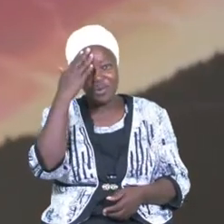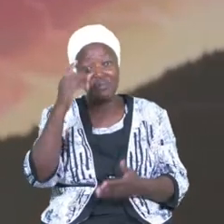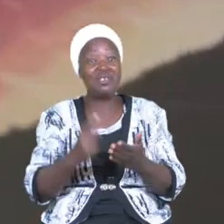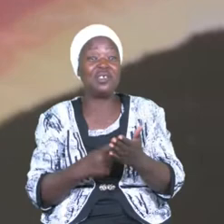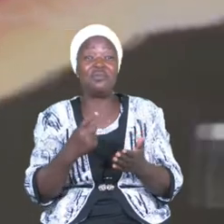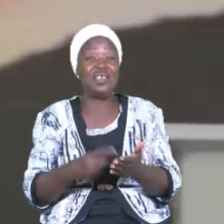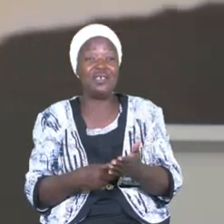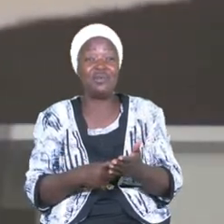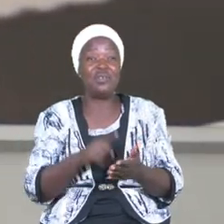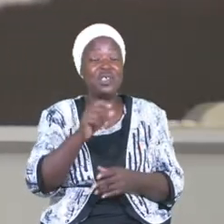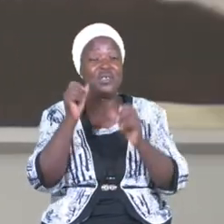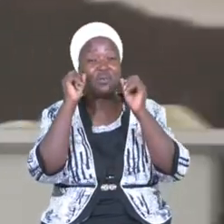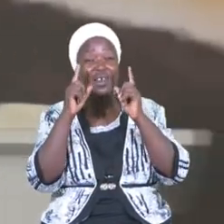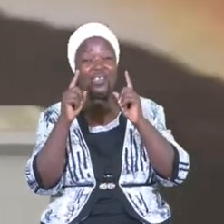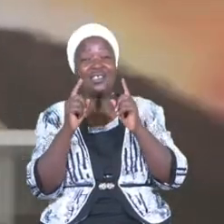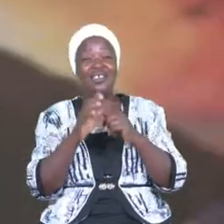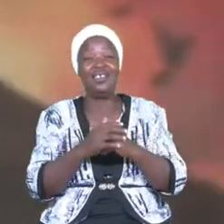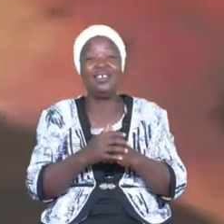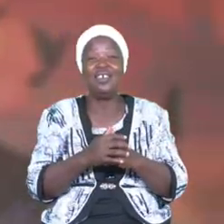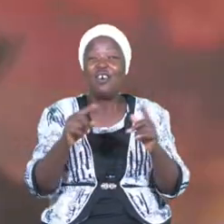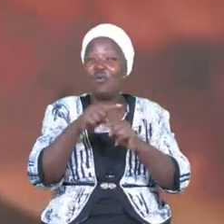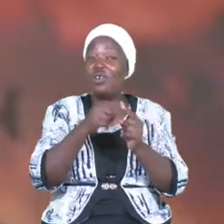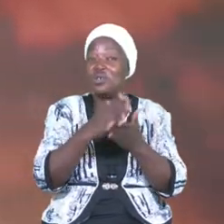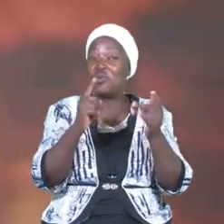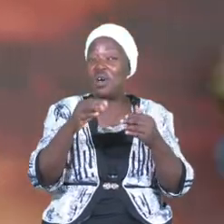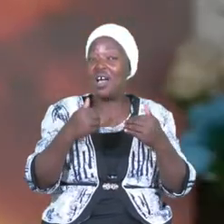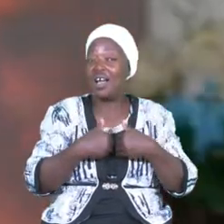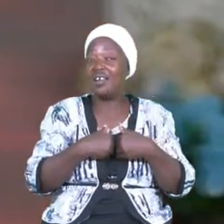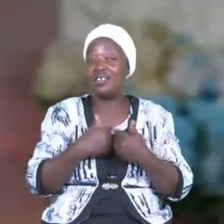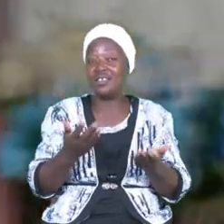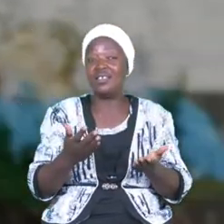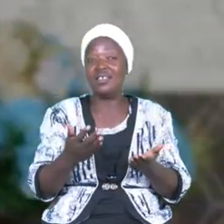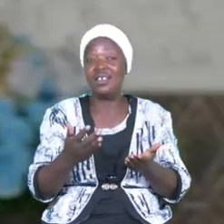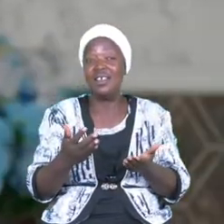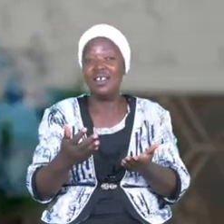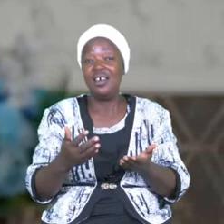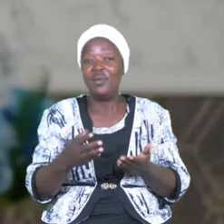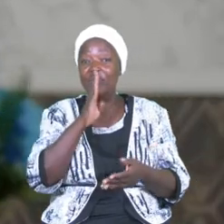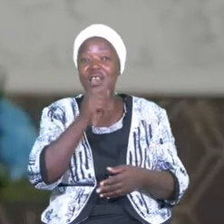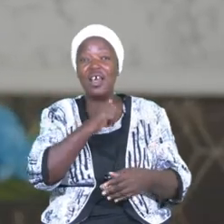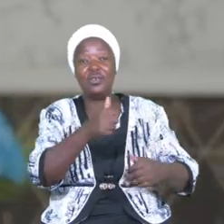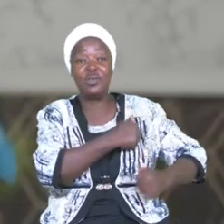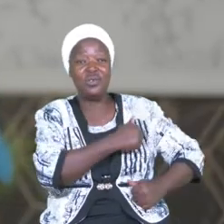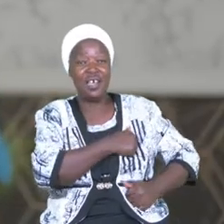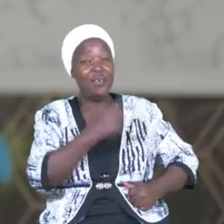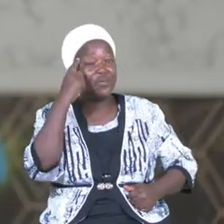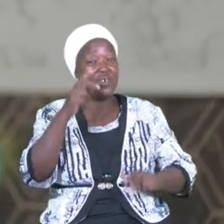surprised when somebody has been a soldier for 30